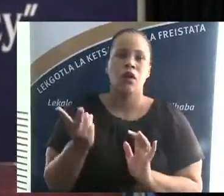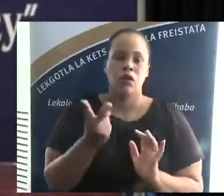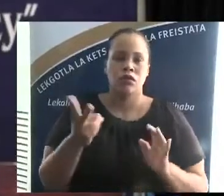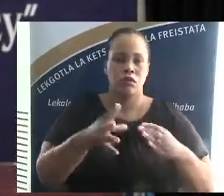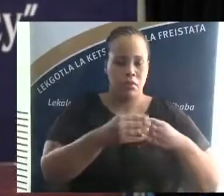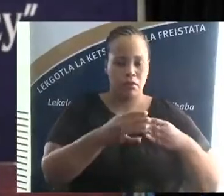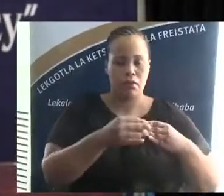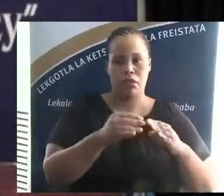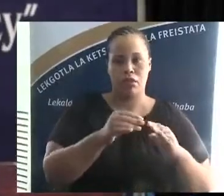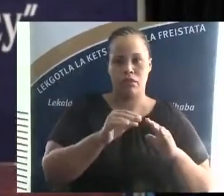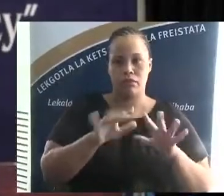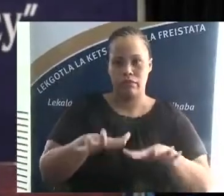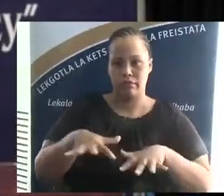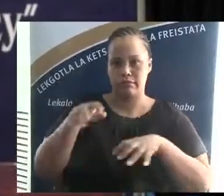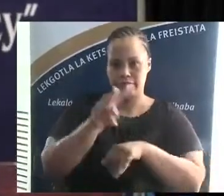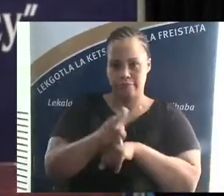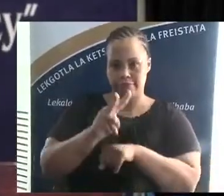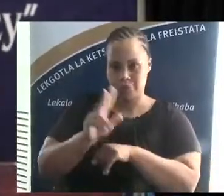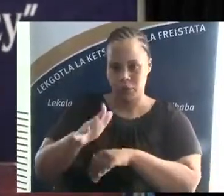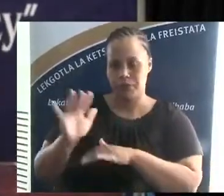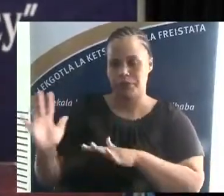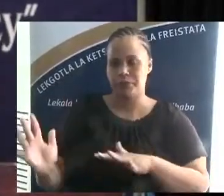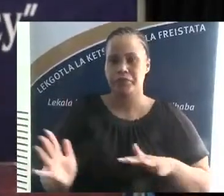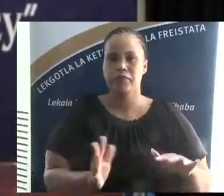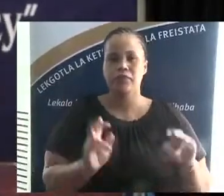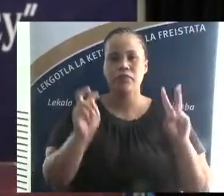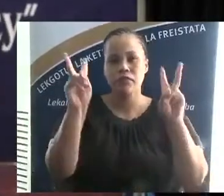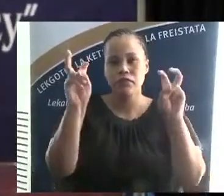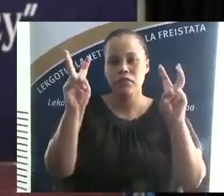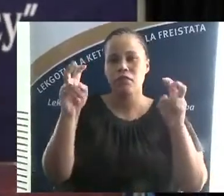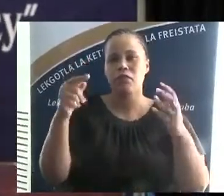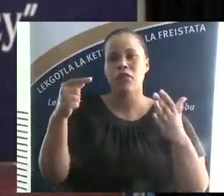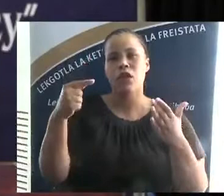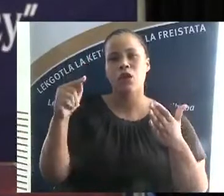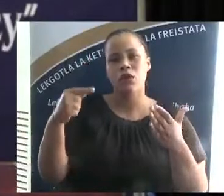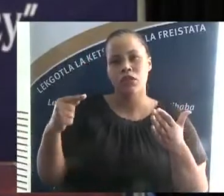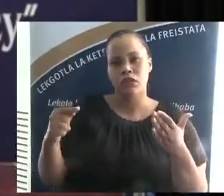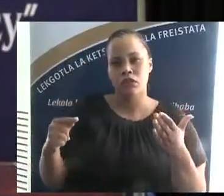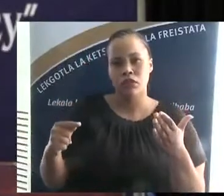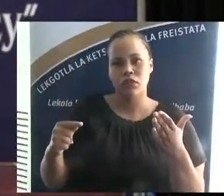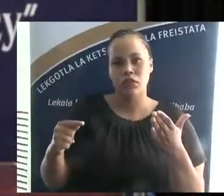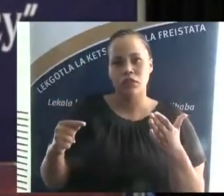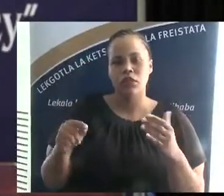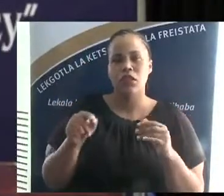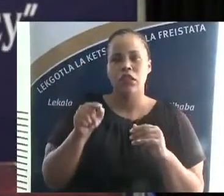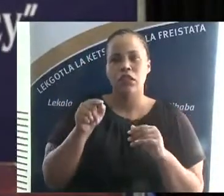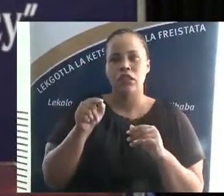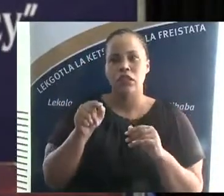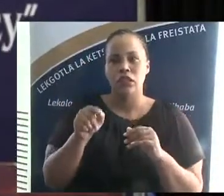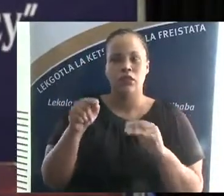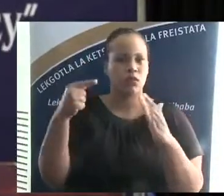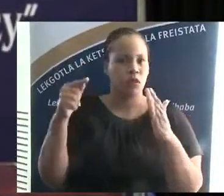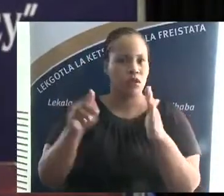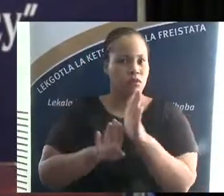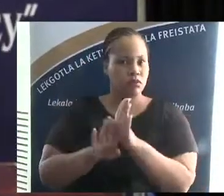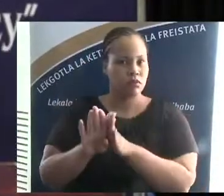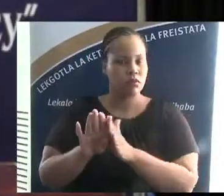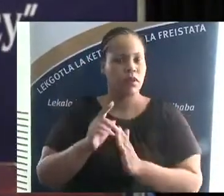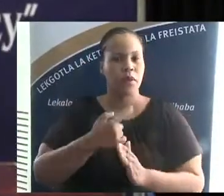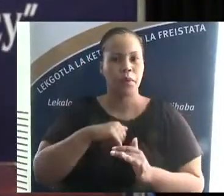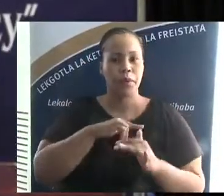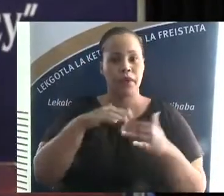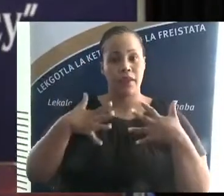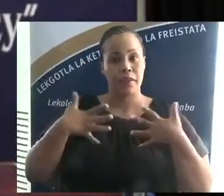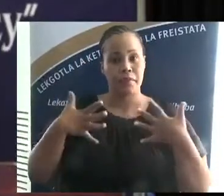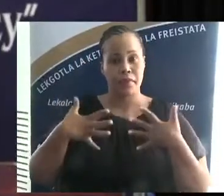legislature. On audits, Honourable Speaker, and the audit improvements, Honourable Premier, we were delighted by